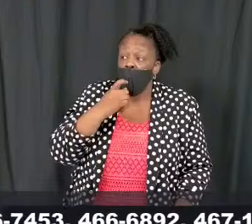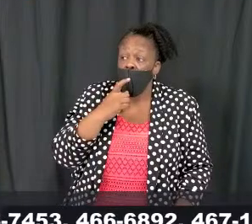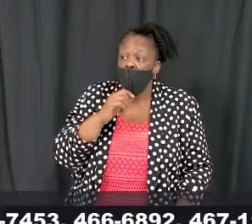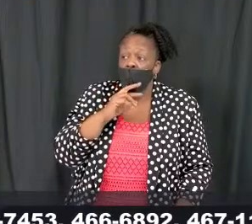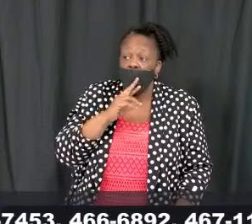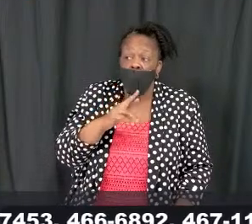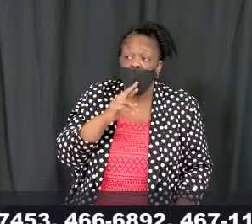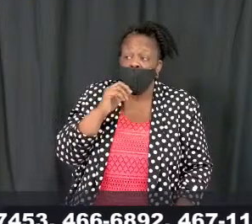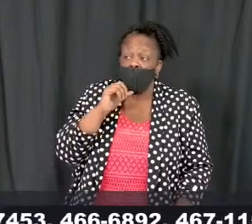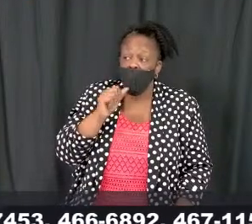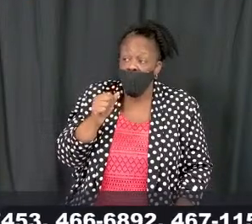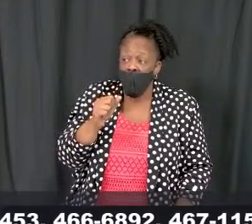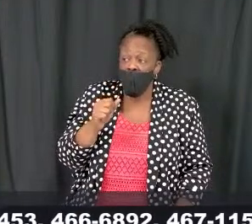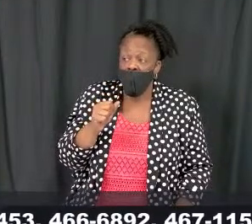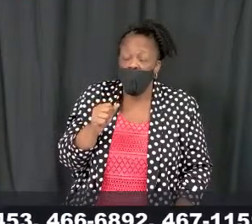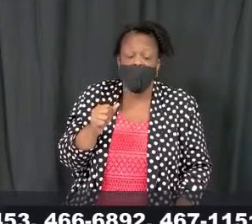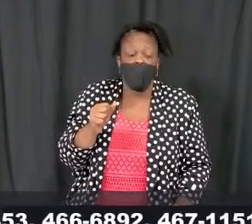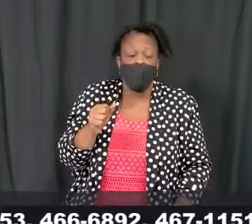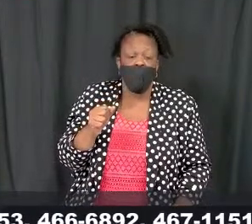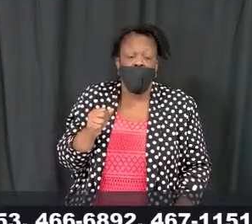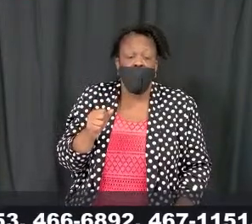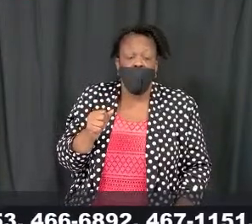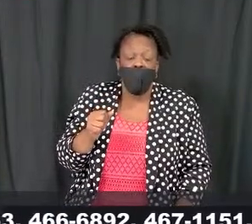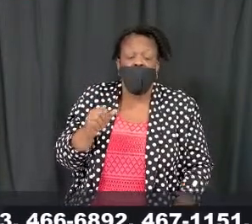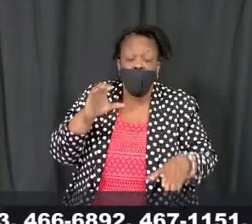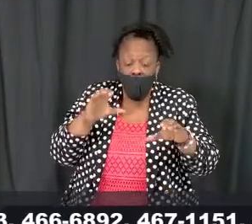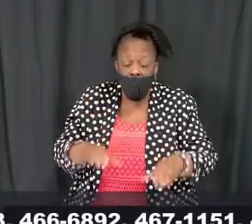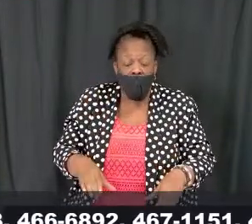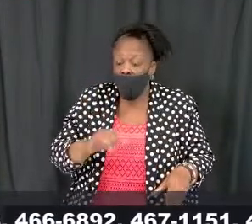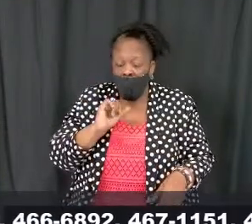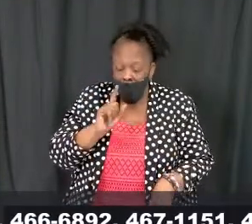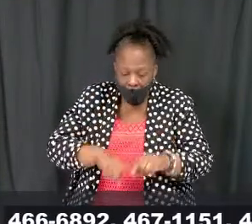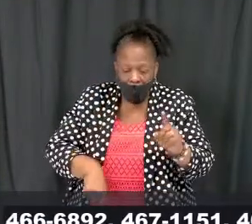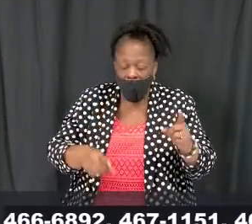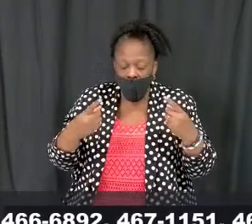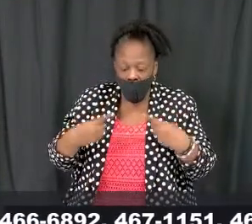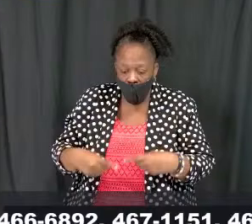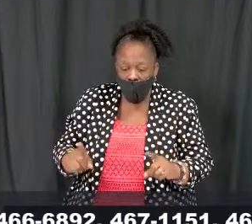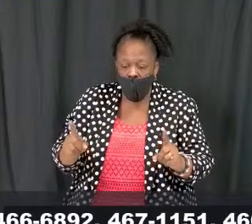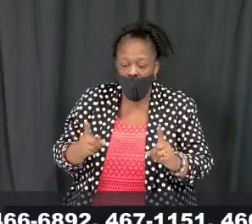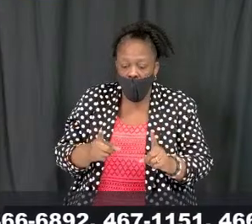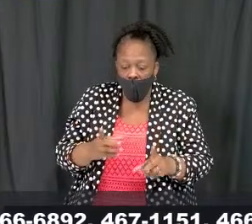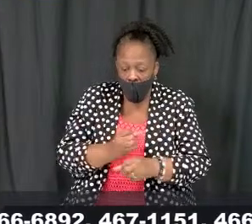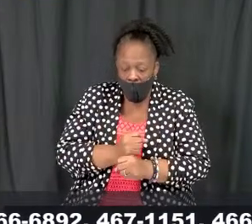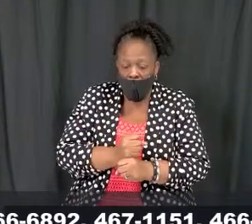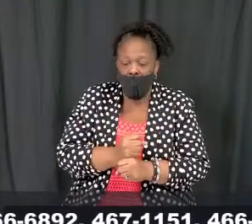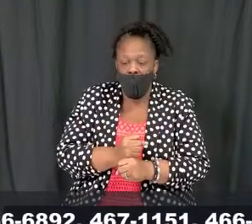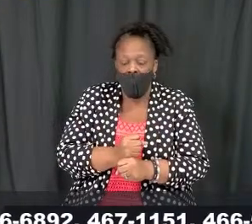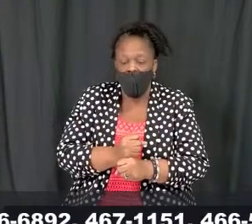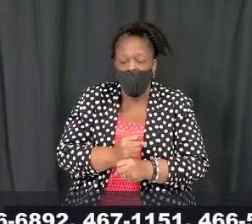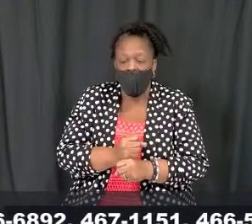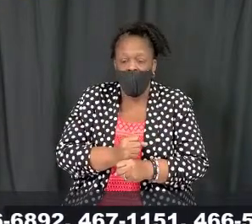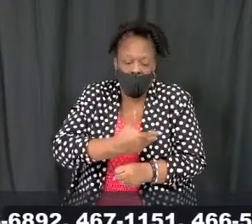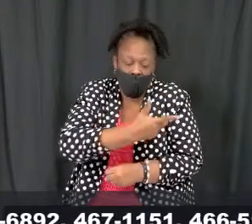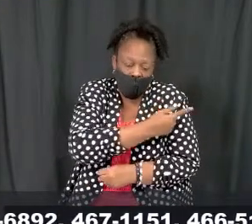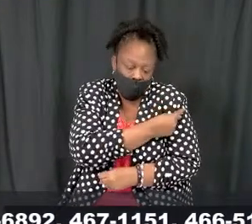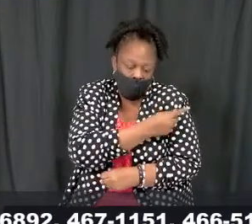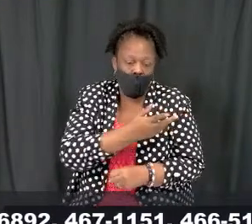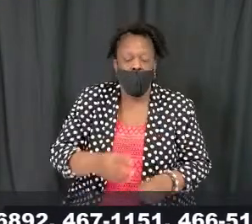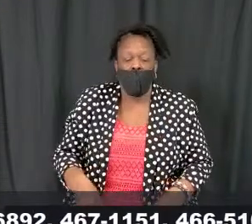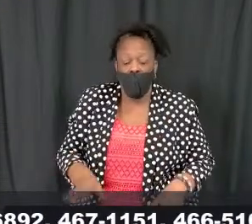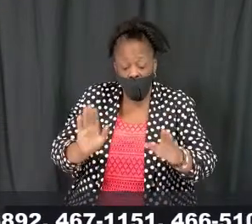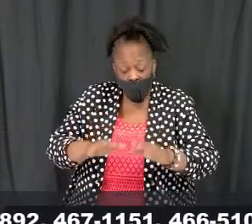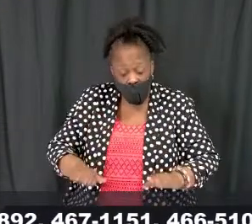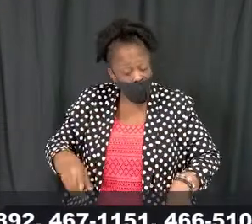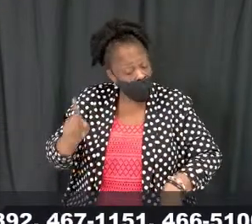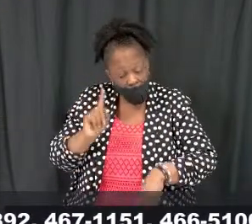be vaccinated and remain vulnerable to the disease are dependent on the adults around them to be protected, and they should